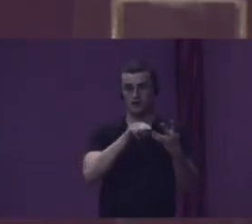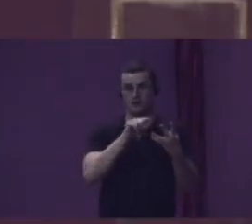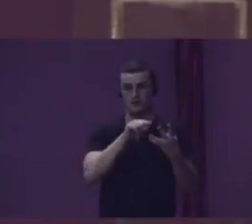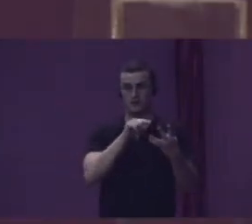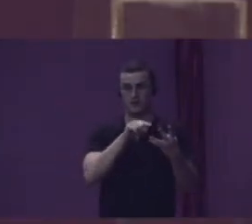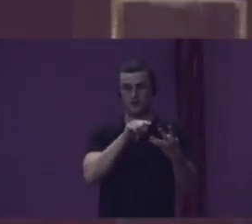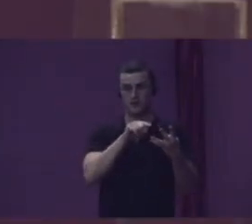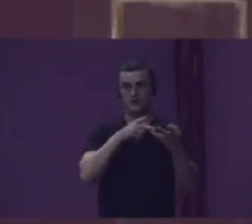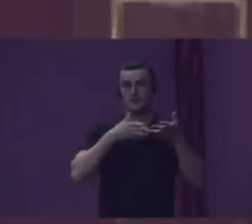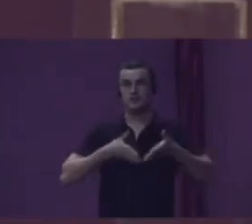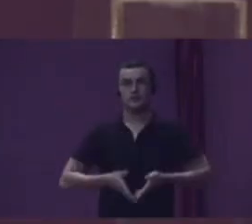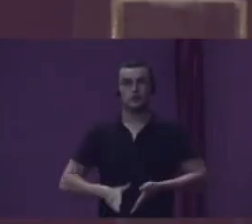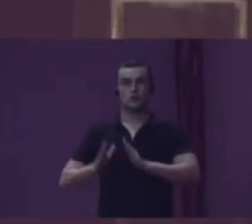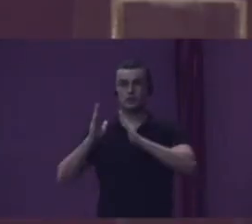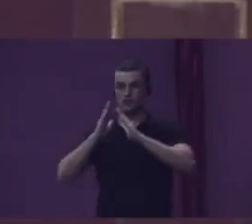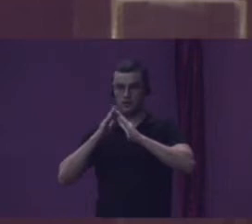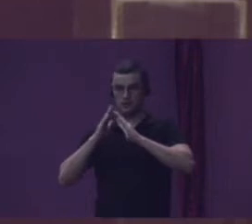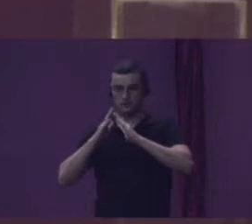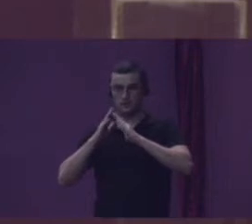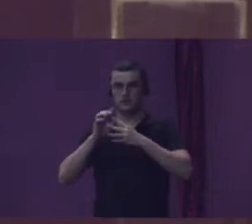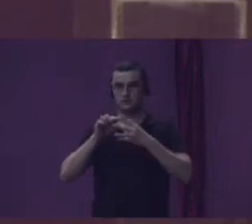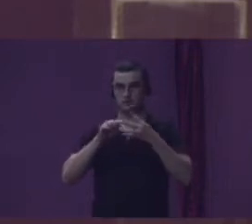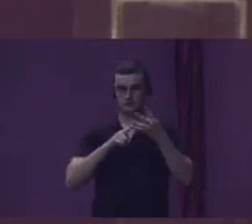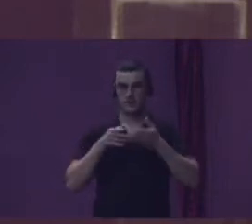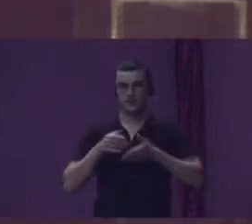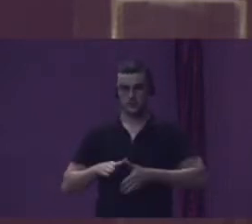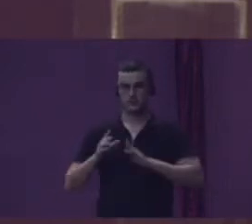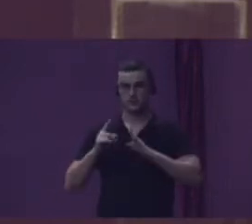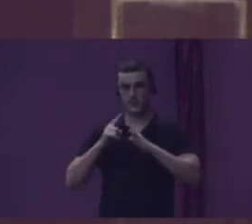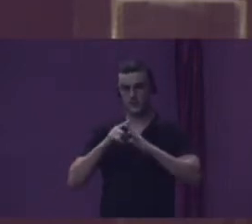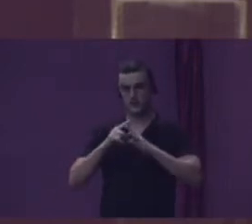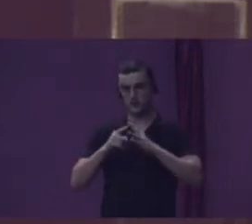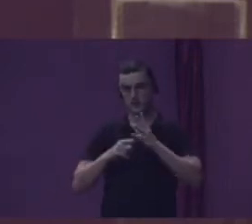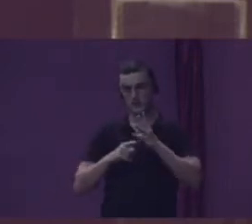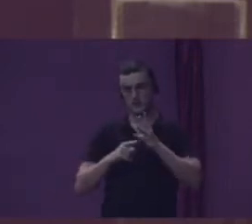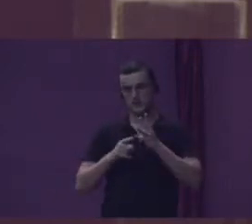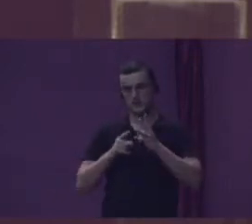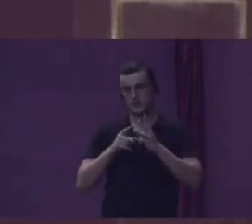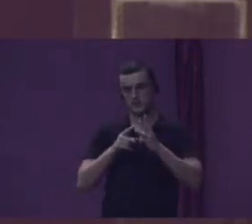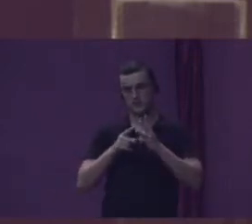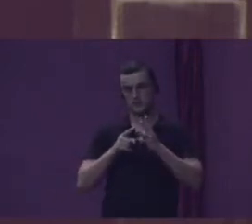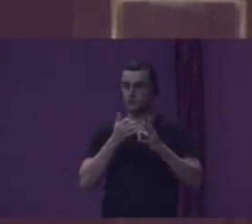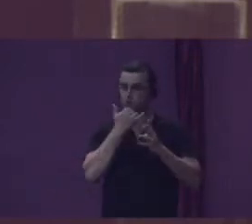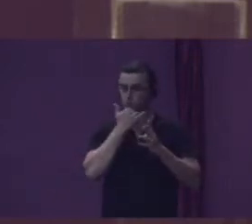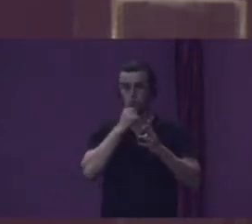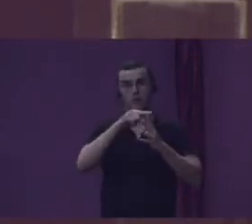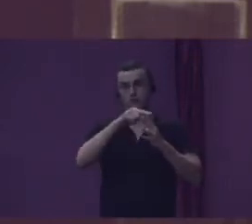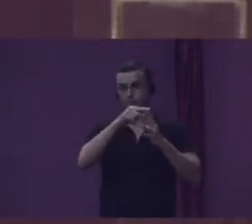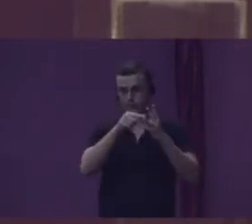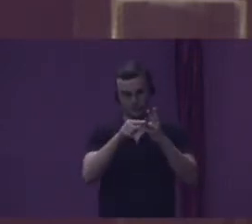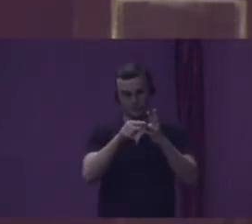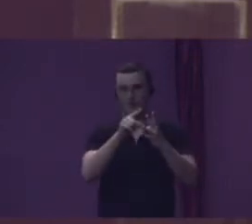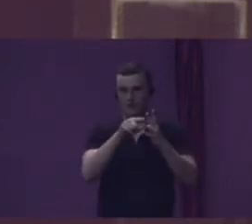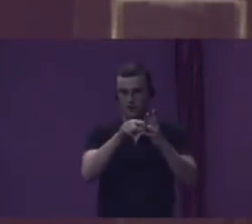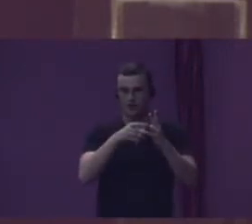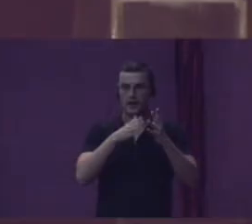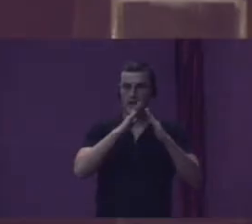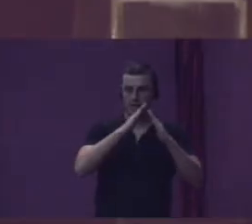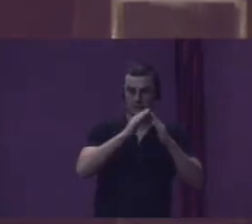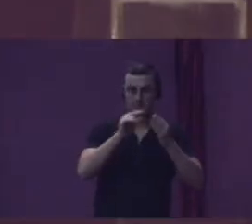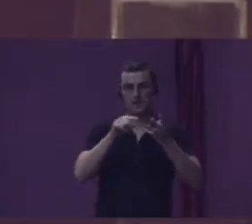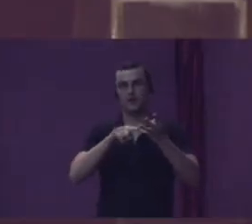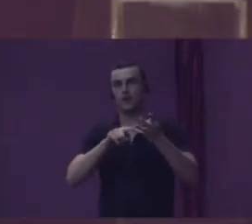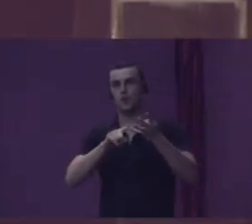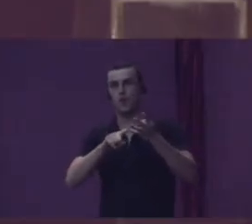the 4th and the 5th were born in her local health center with a nurse midwife. So Malawi actually has done an